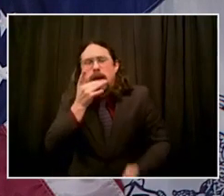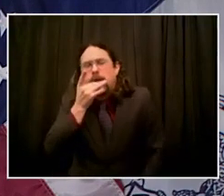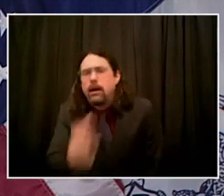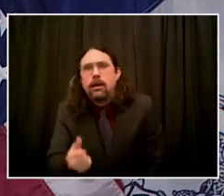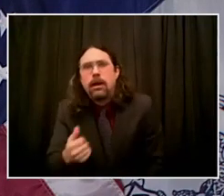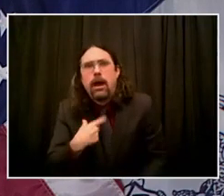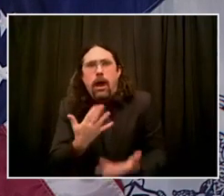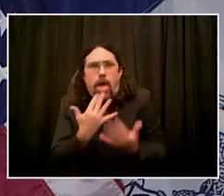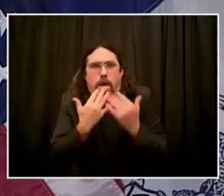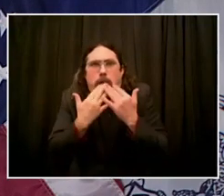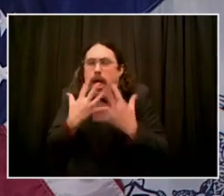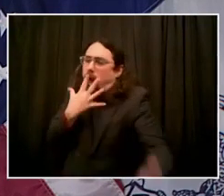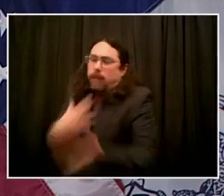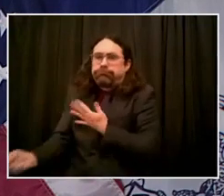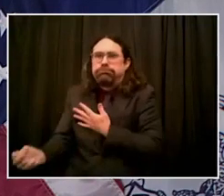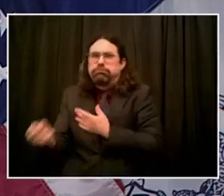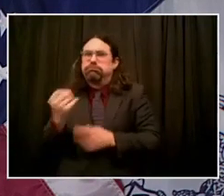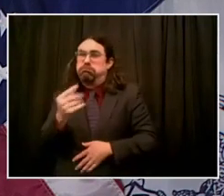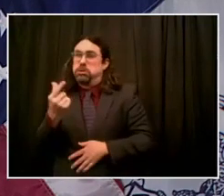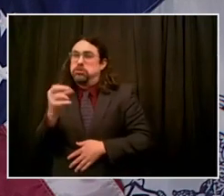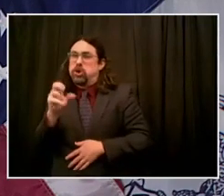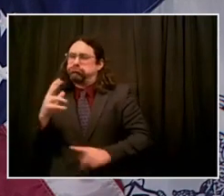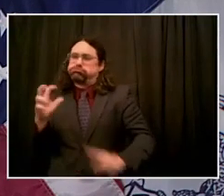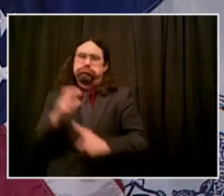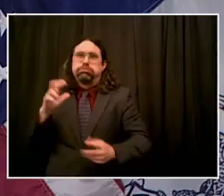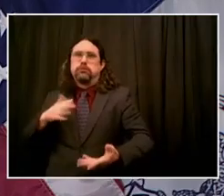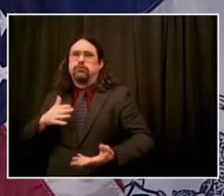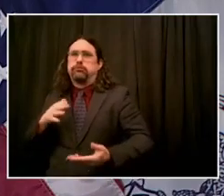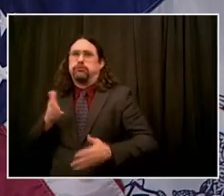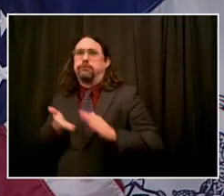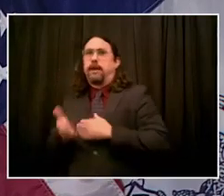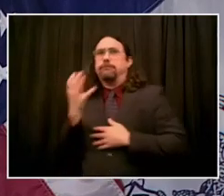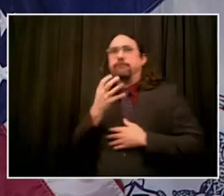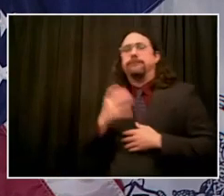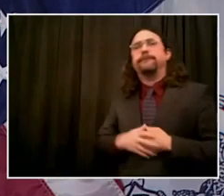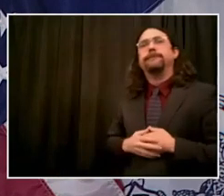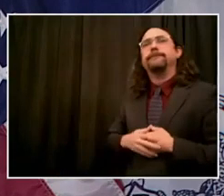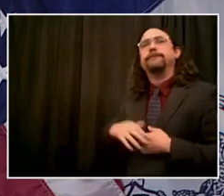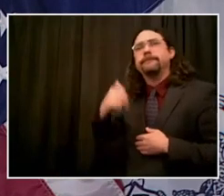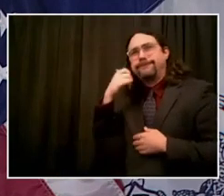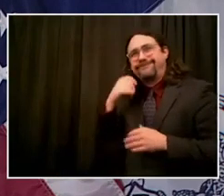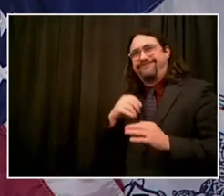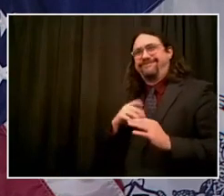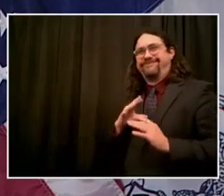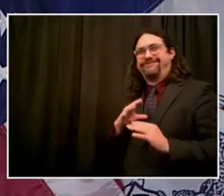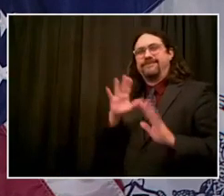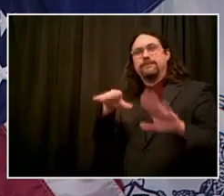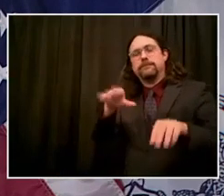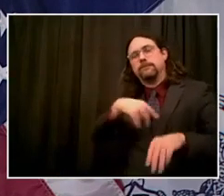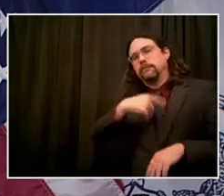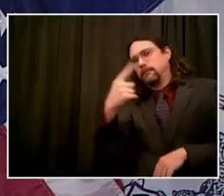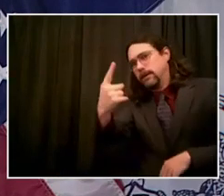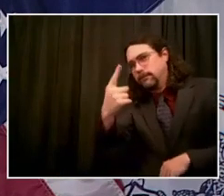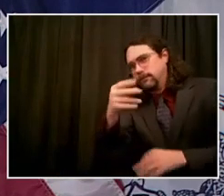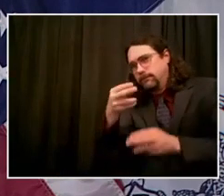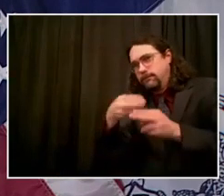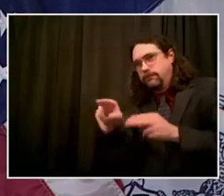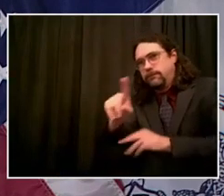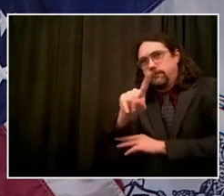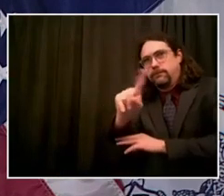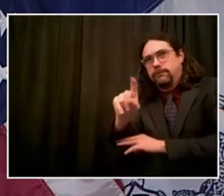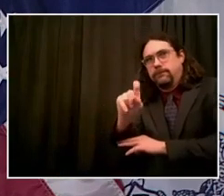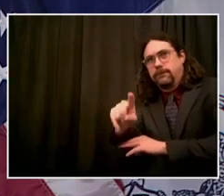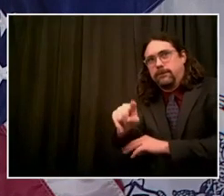out recovery guidelines that recommend against using public transportation or even carpooling, and in fact recommend